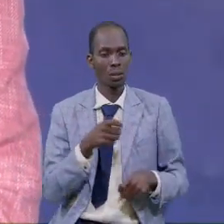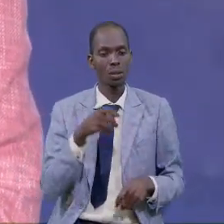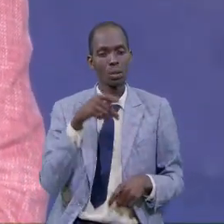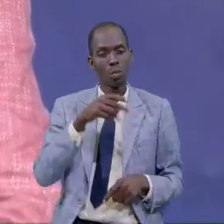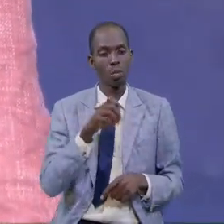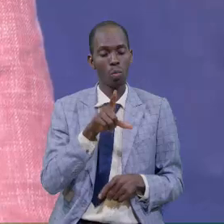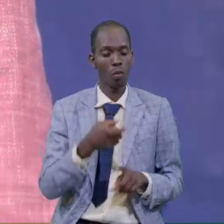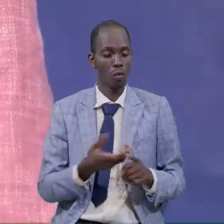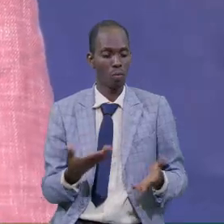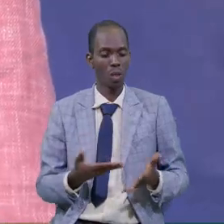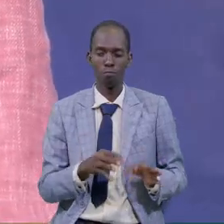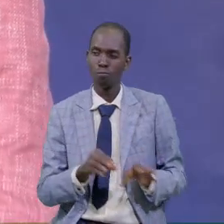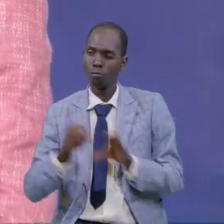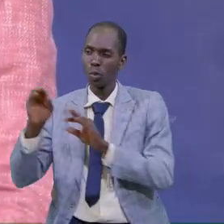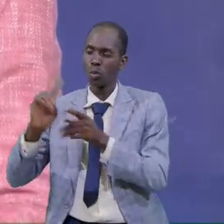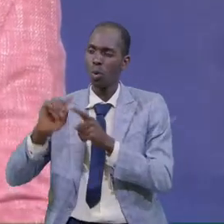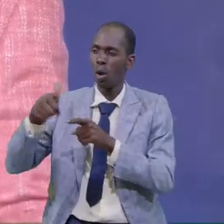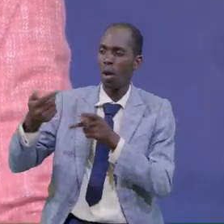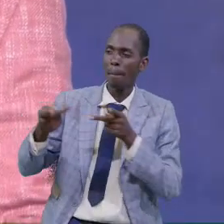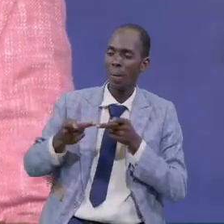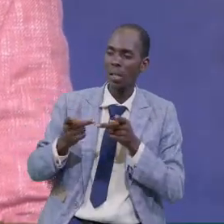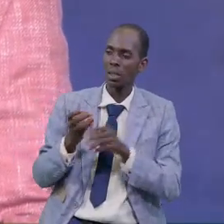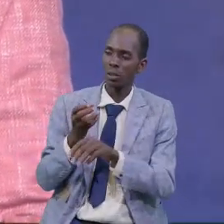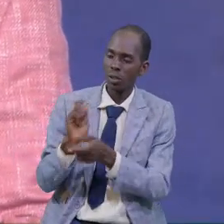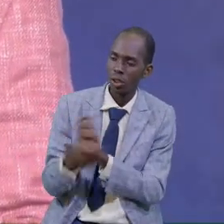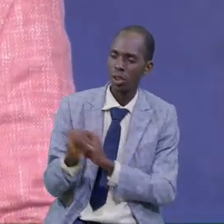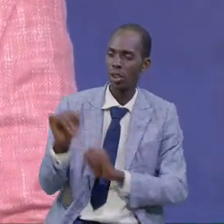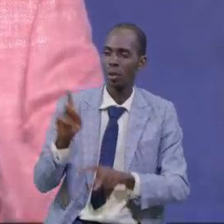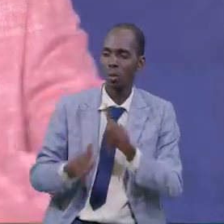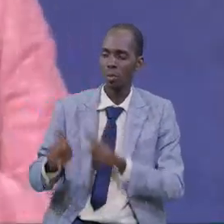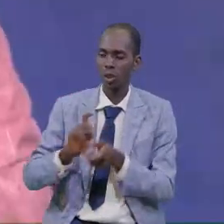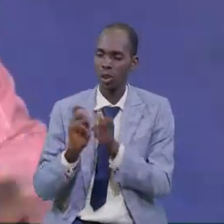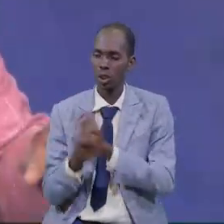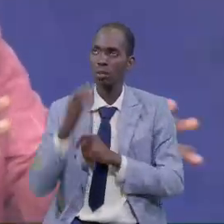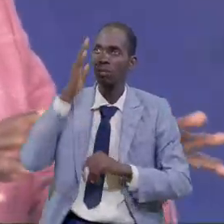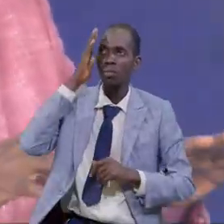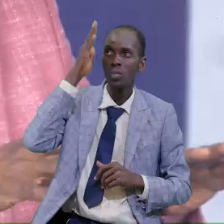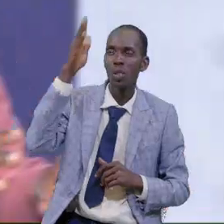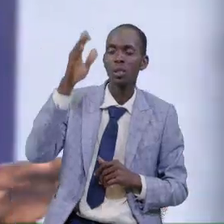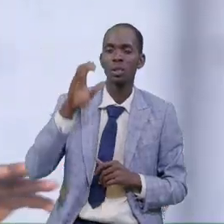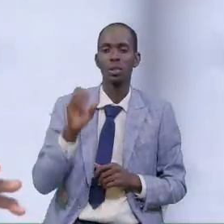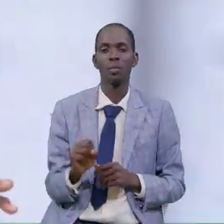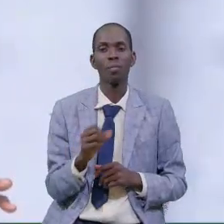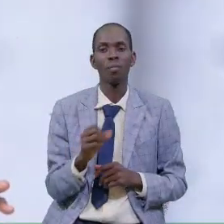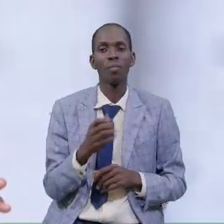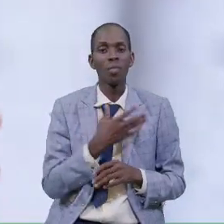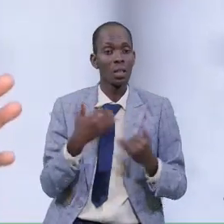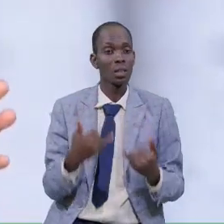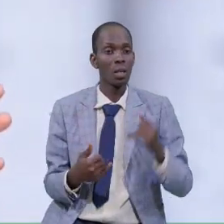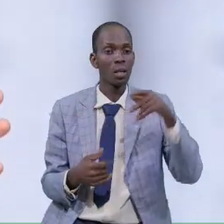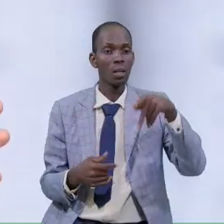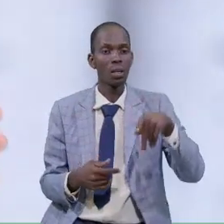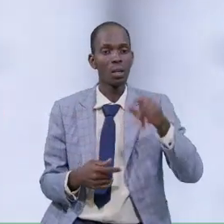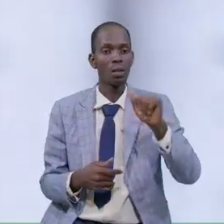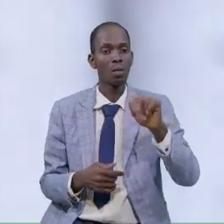changing people, changing lives, and changing destinies. And now he wrote